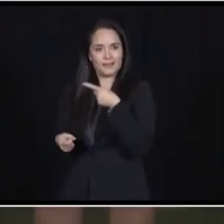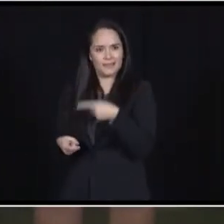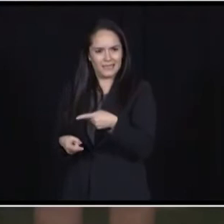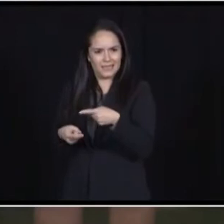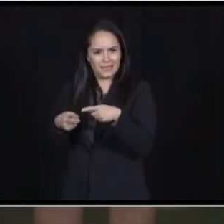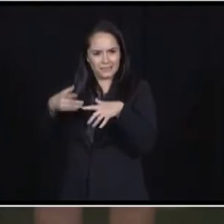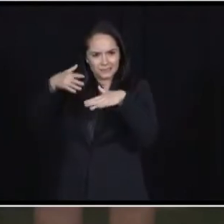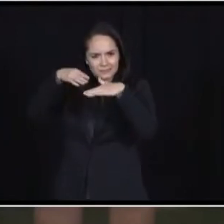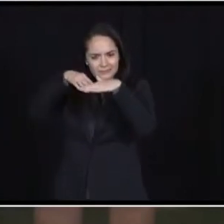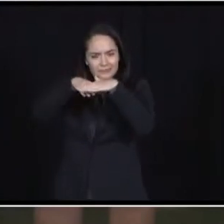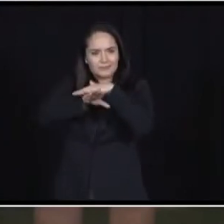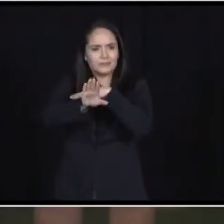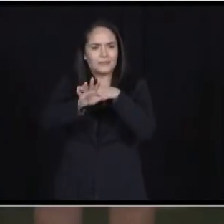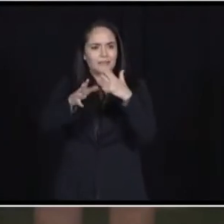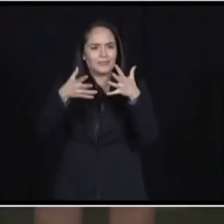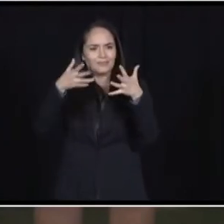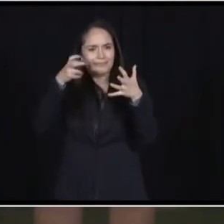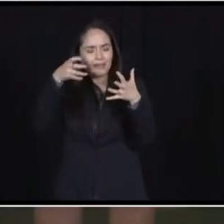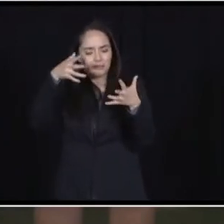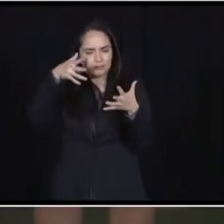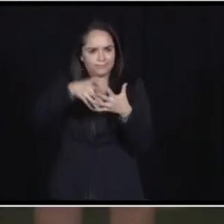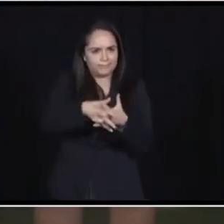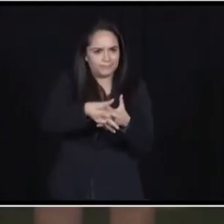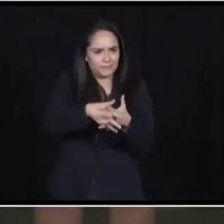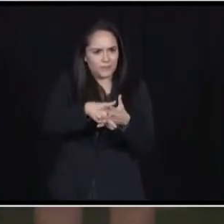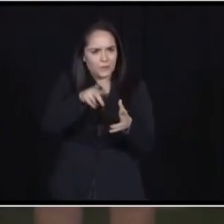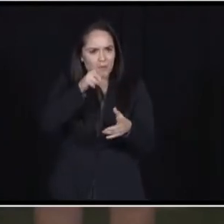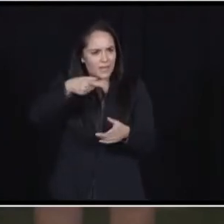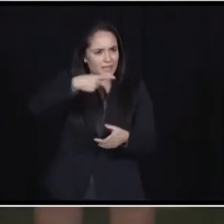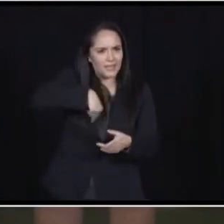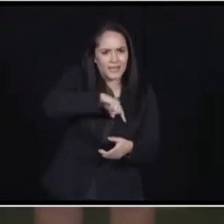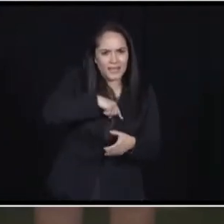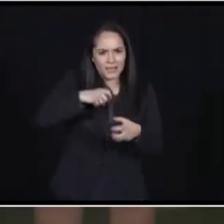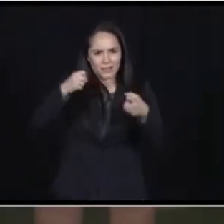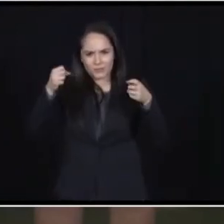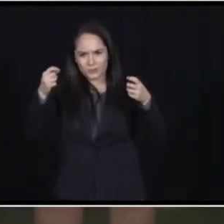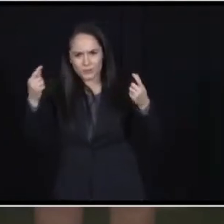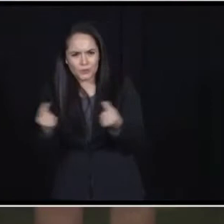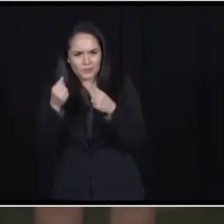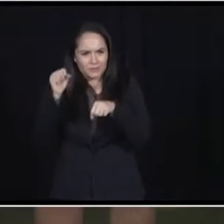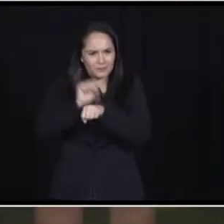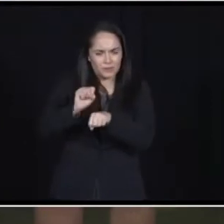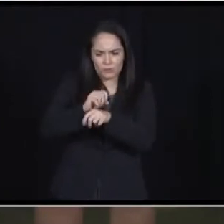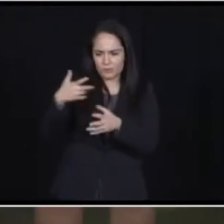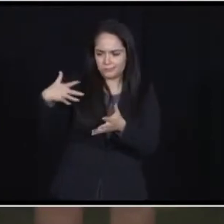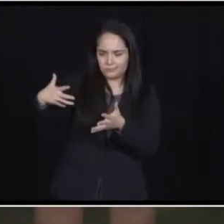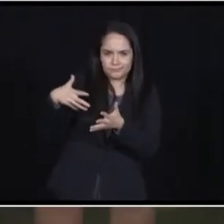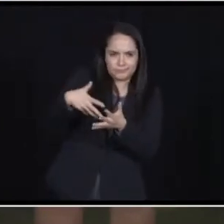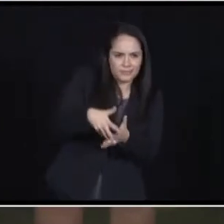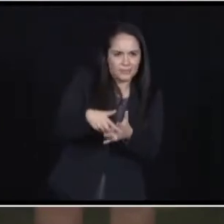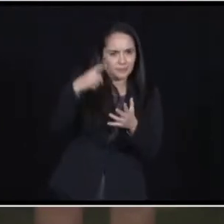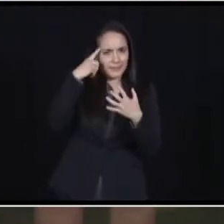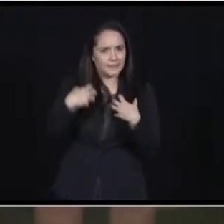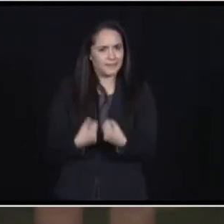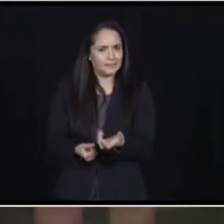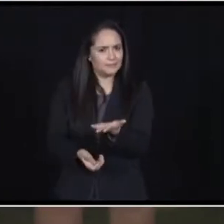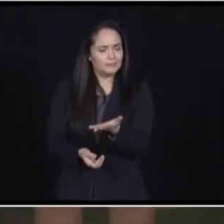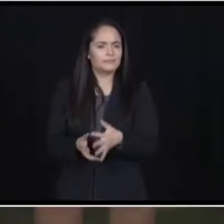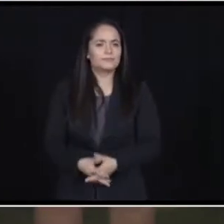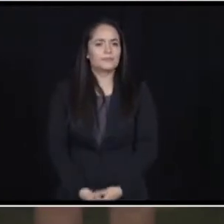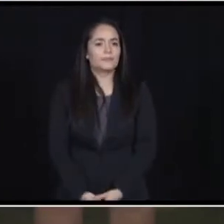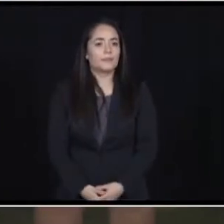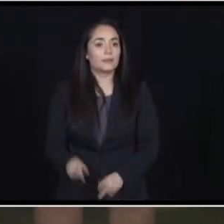aspects of who we are and what we do in the province. Thunder Bay in particular needs support, as do many of the other communities. And what we're doing